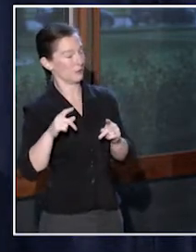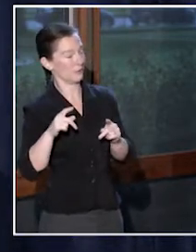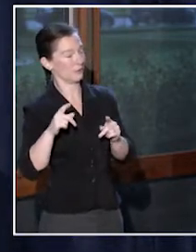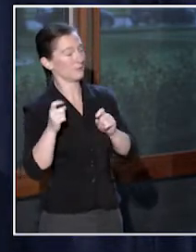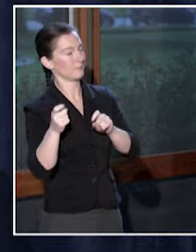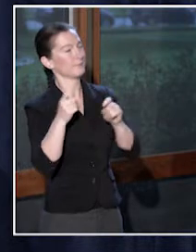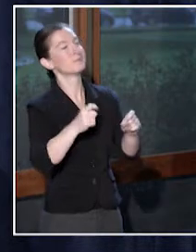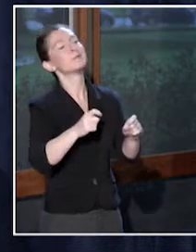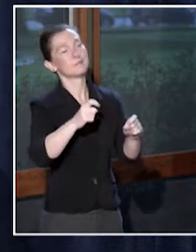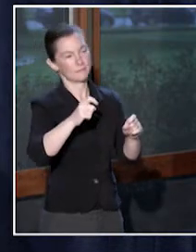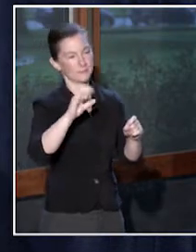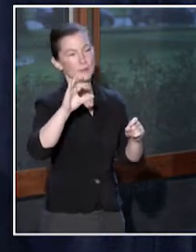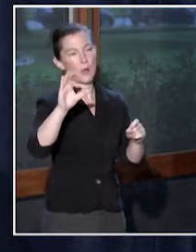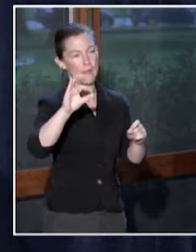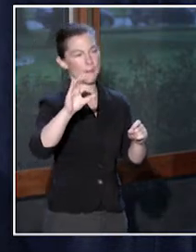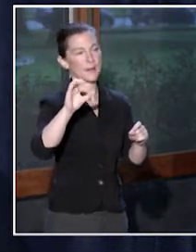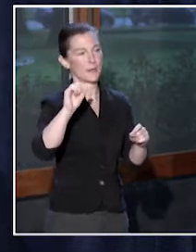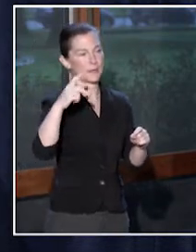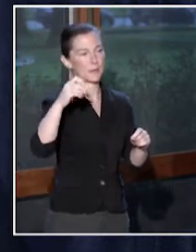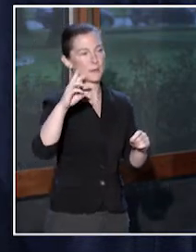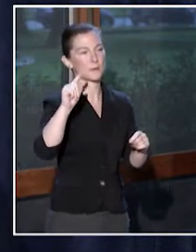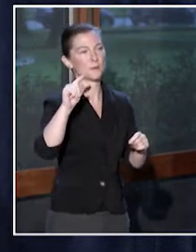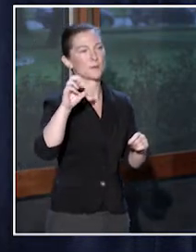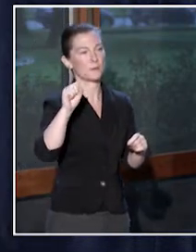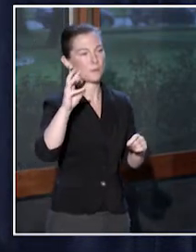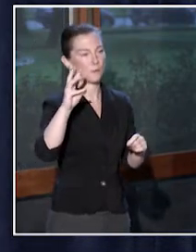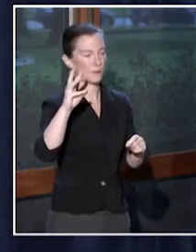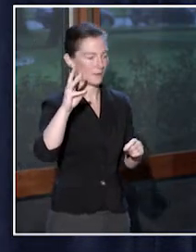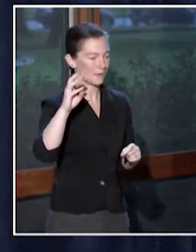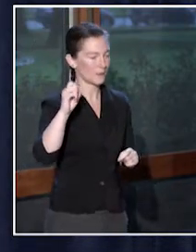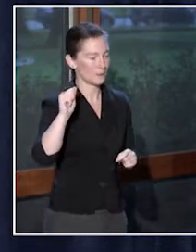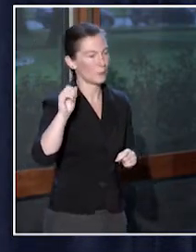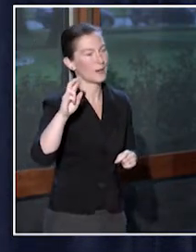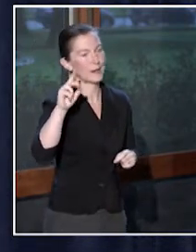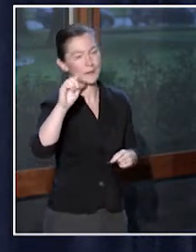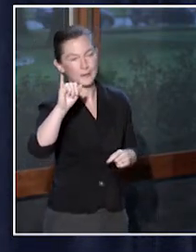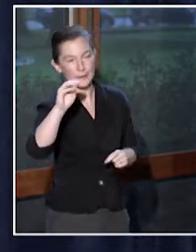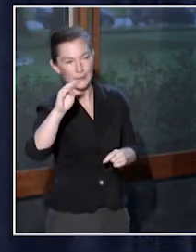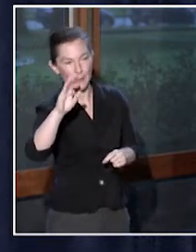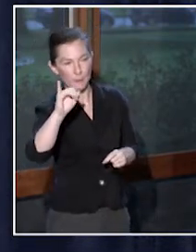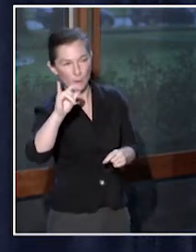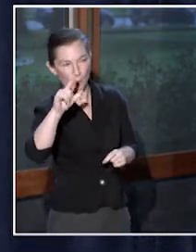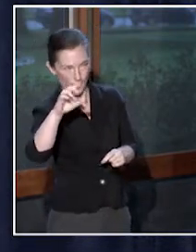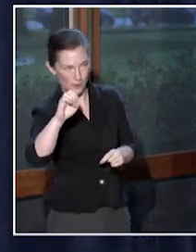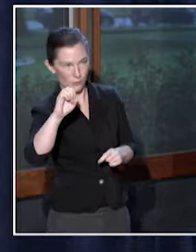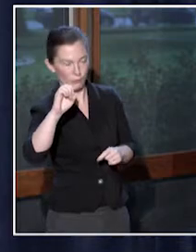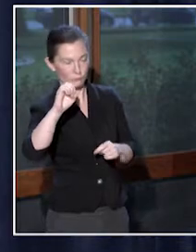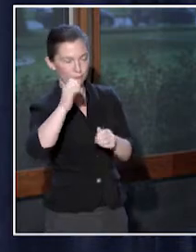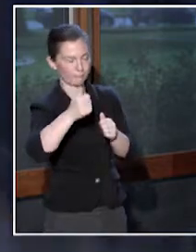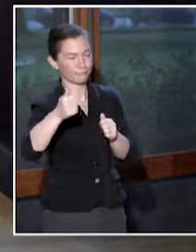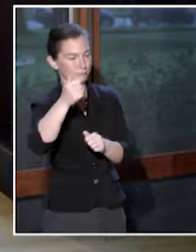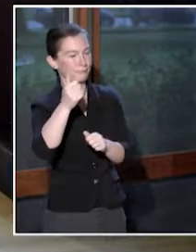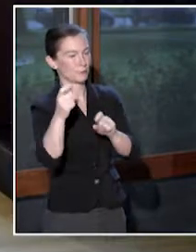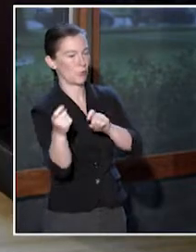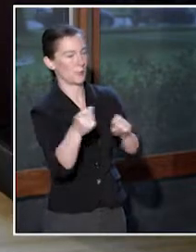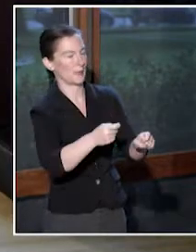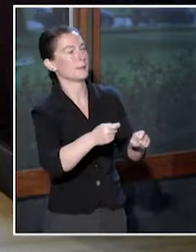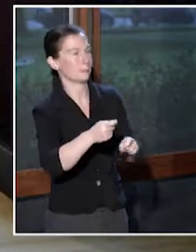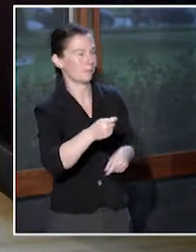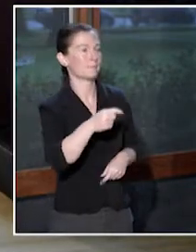CEO Tim Boyle to the Harbor of Hope, this project is going to get off the ground. And I want to thank Tim Boyle.